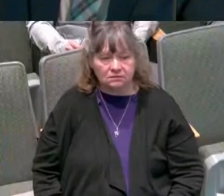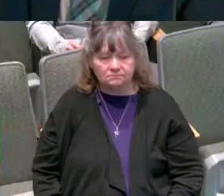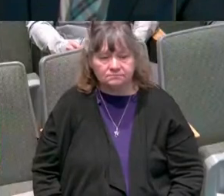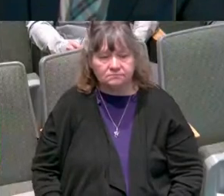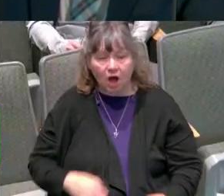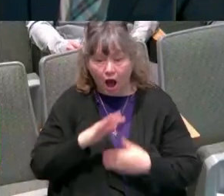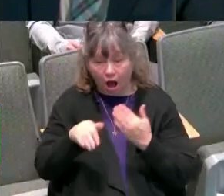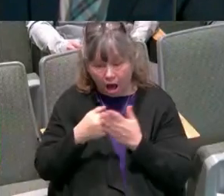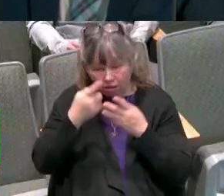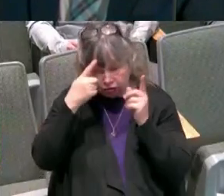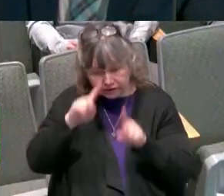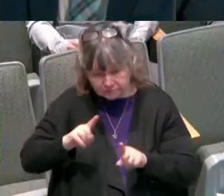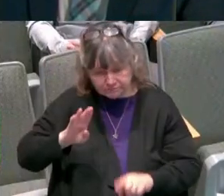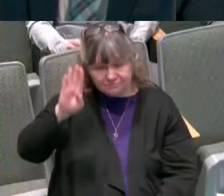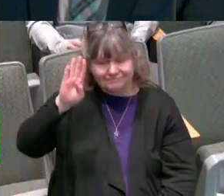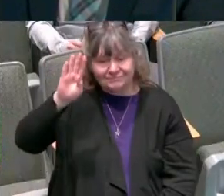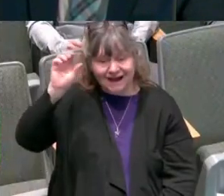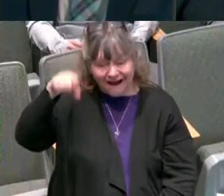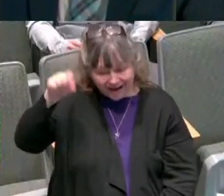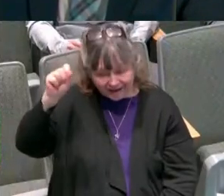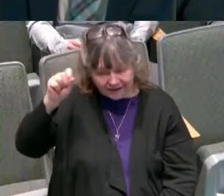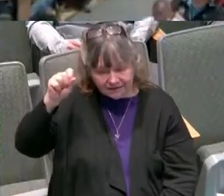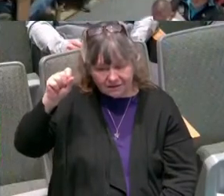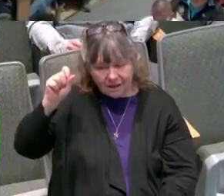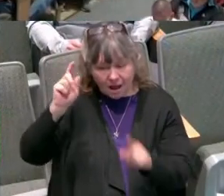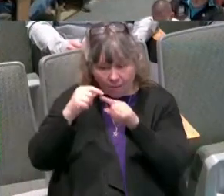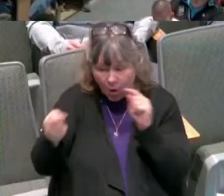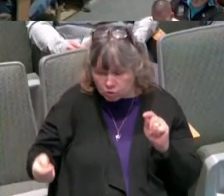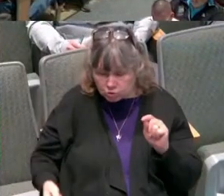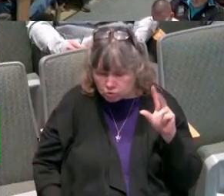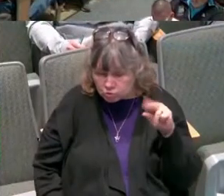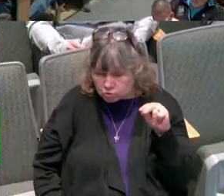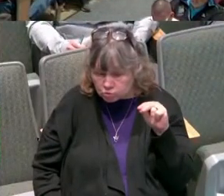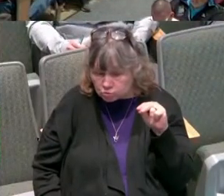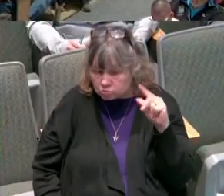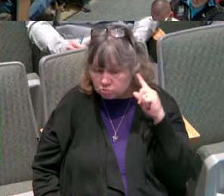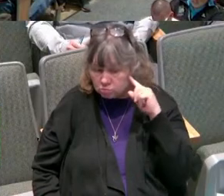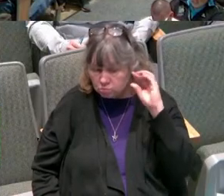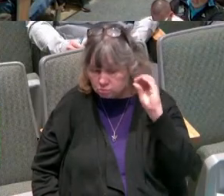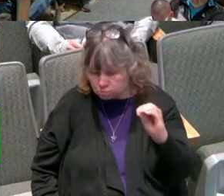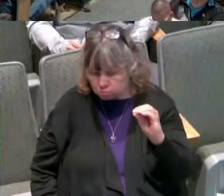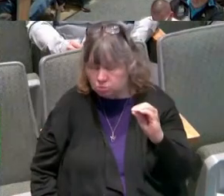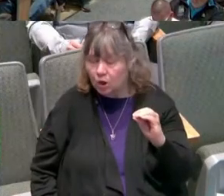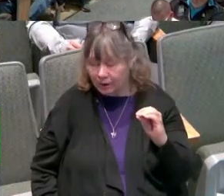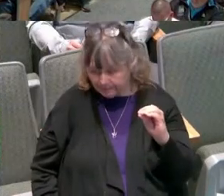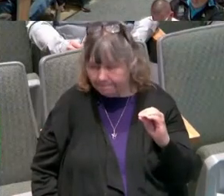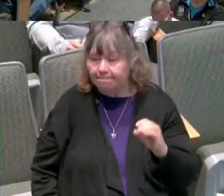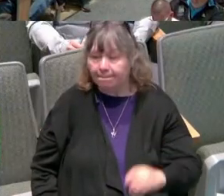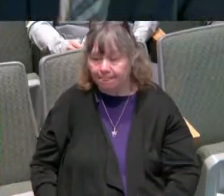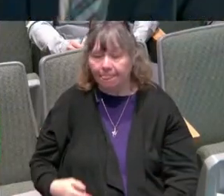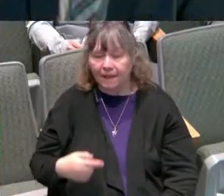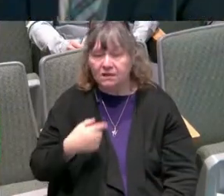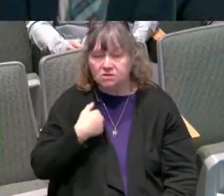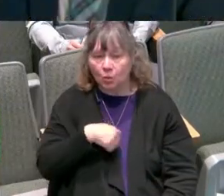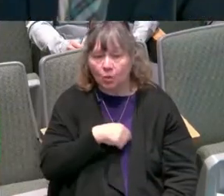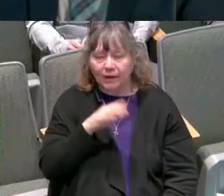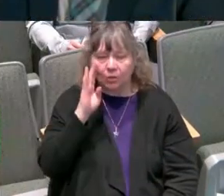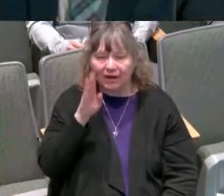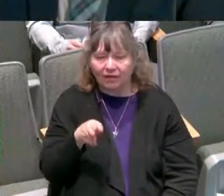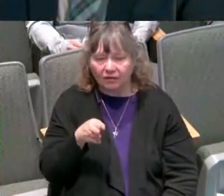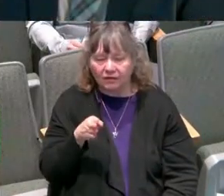okay all in favor any opposed okay so we are going to